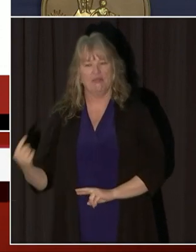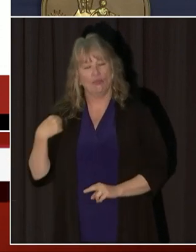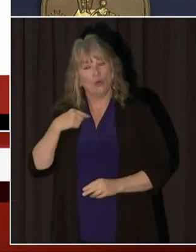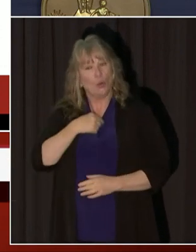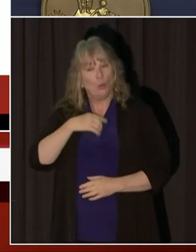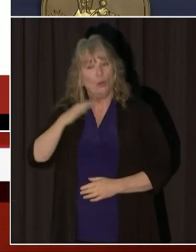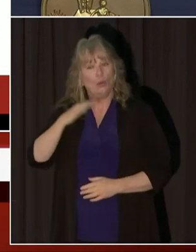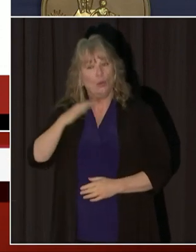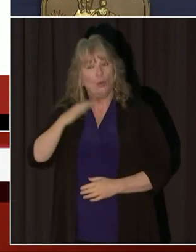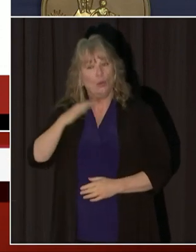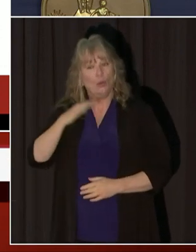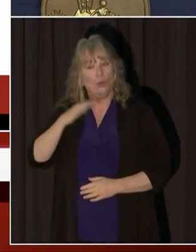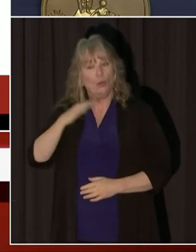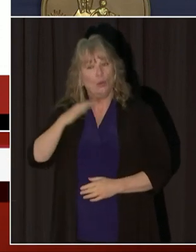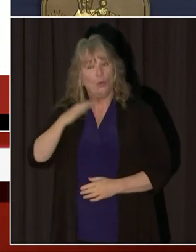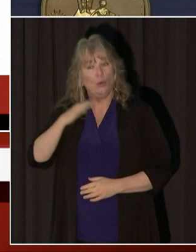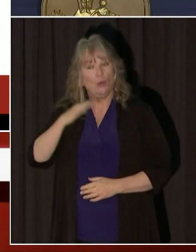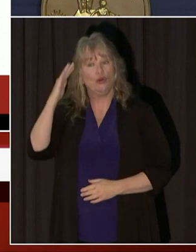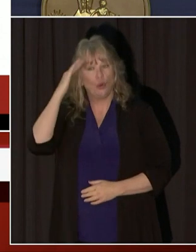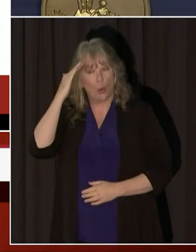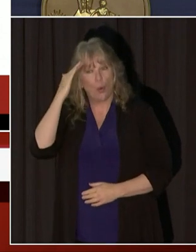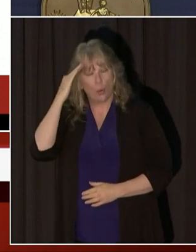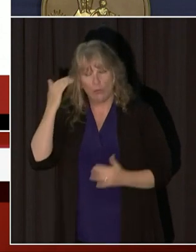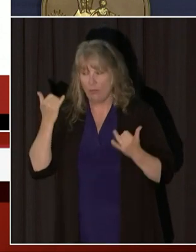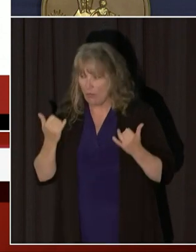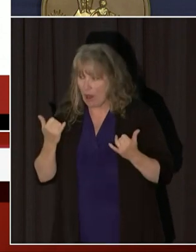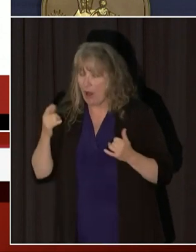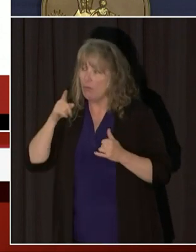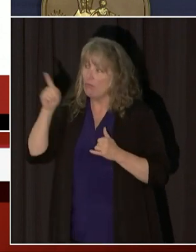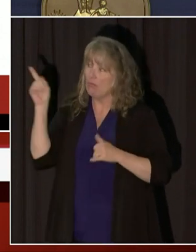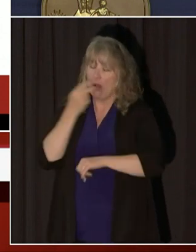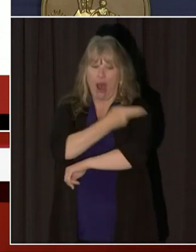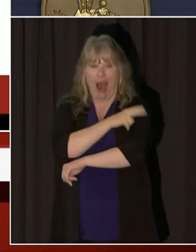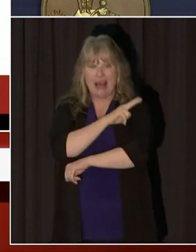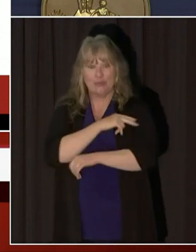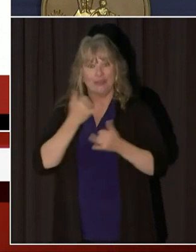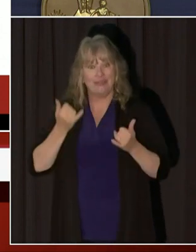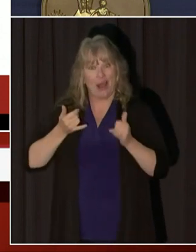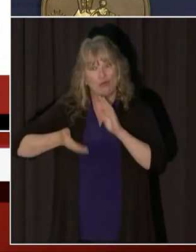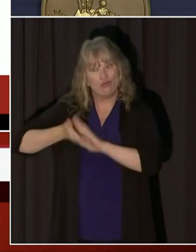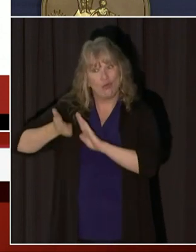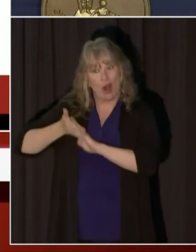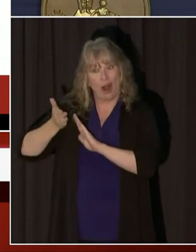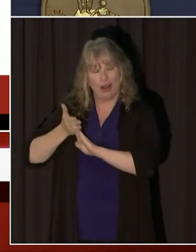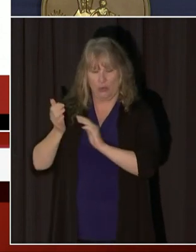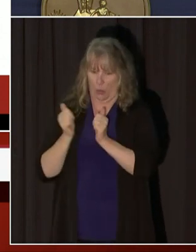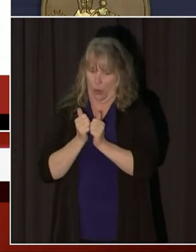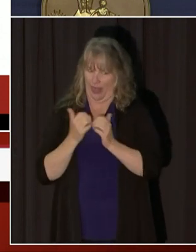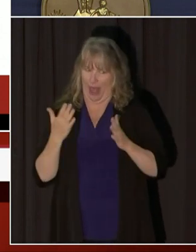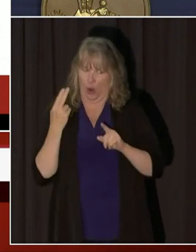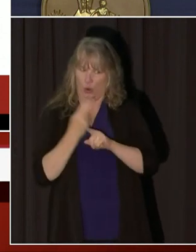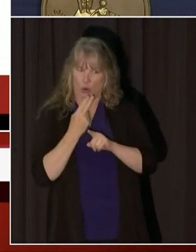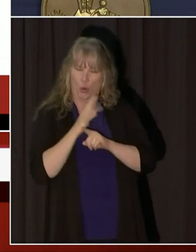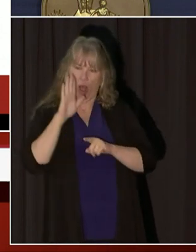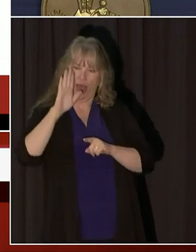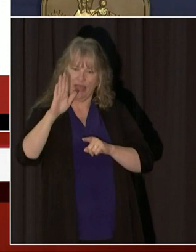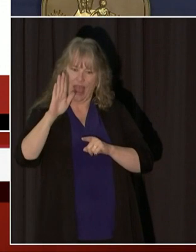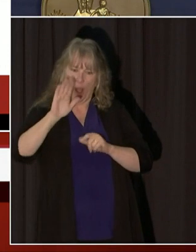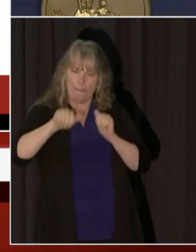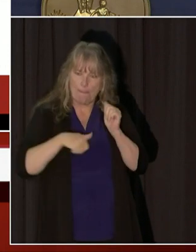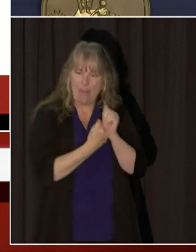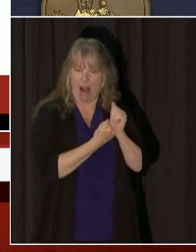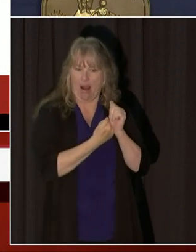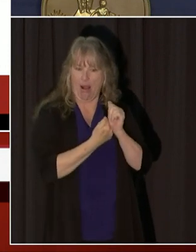the hospitals have been operating without use of that surge